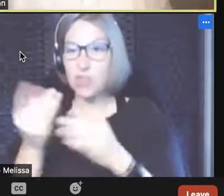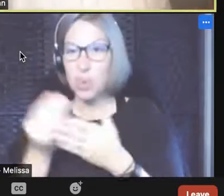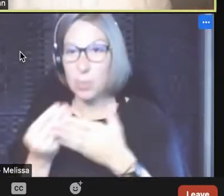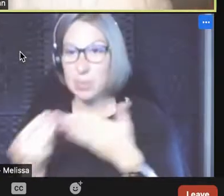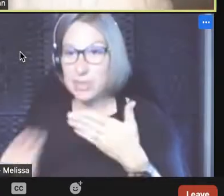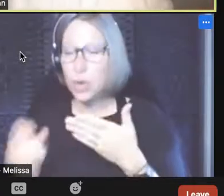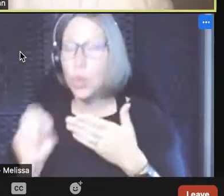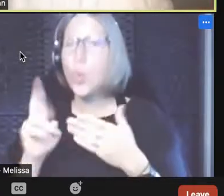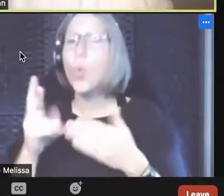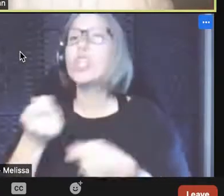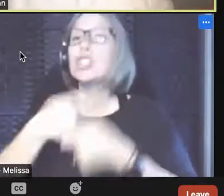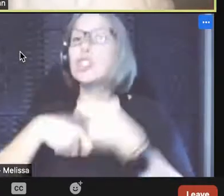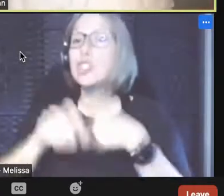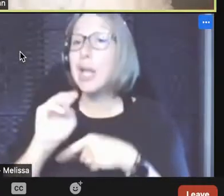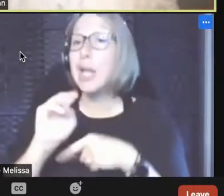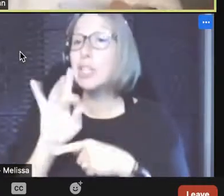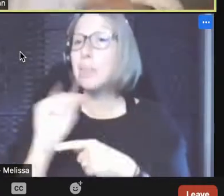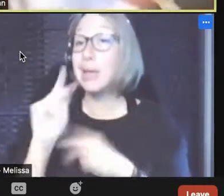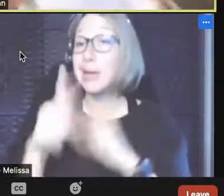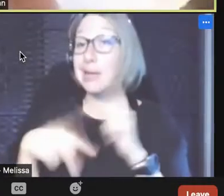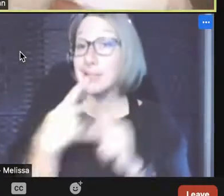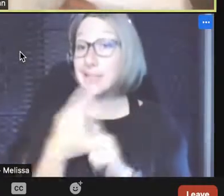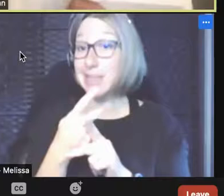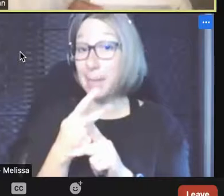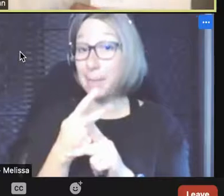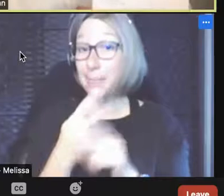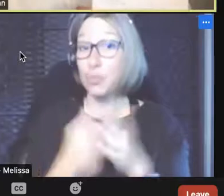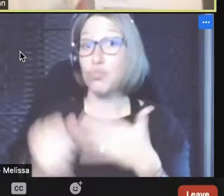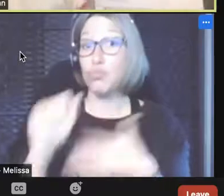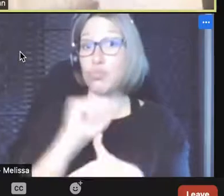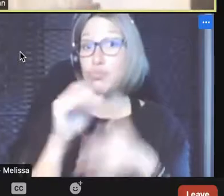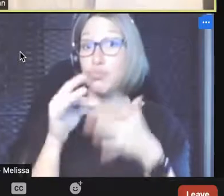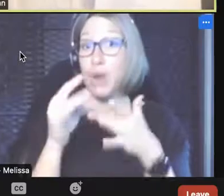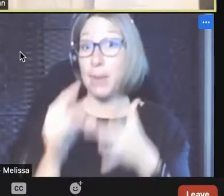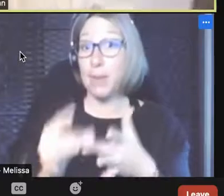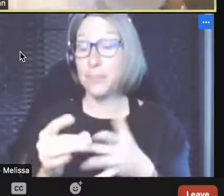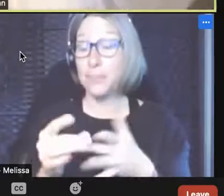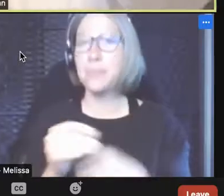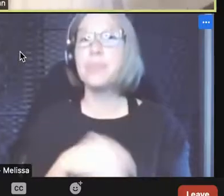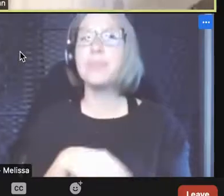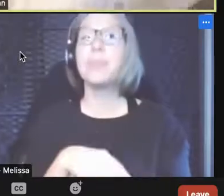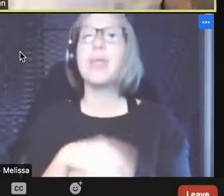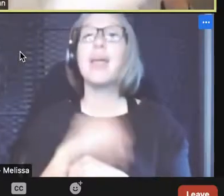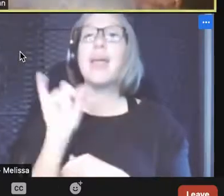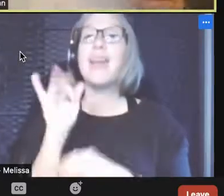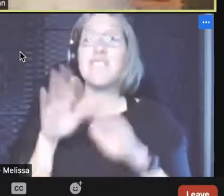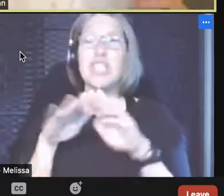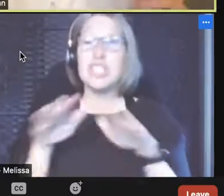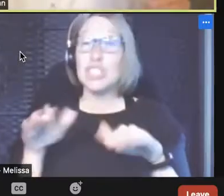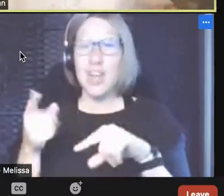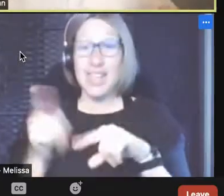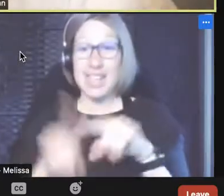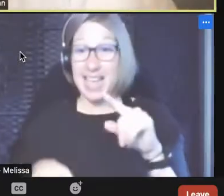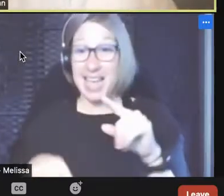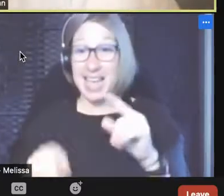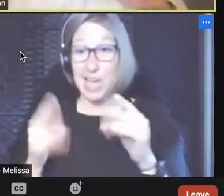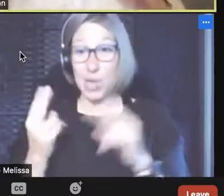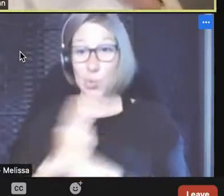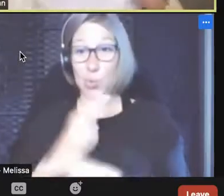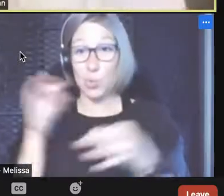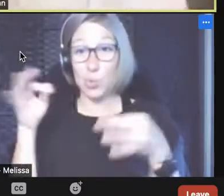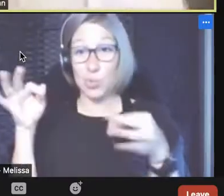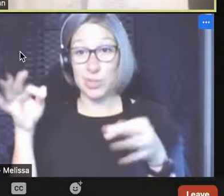in a lead role. Okay, so the child can't do this, but it's really important that they have this information, and we